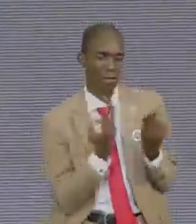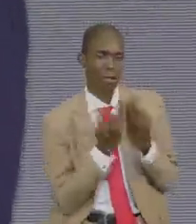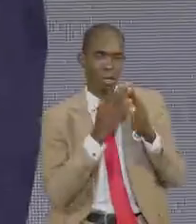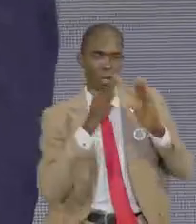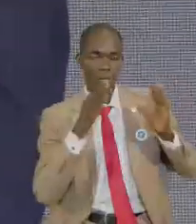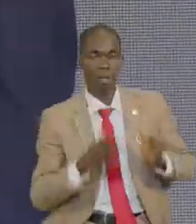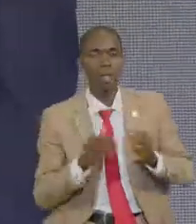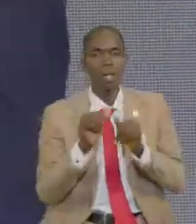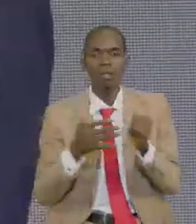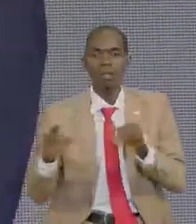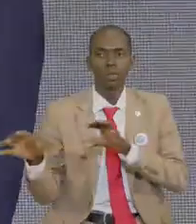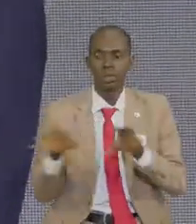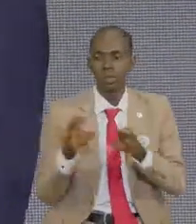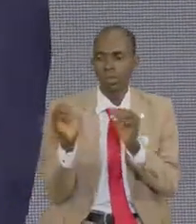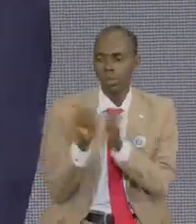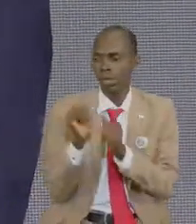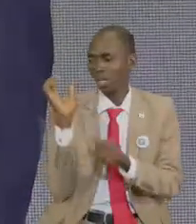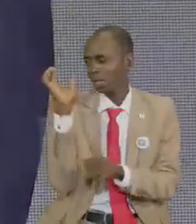everything you do with a stranger,